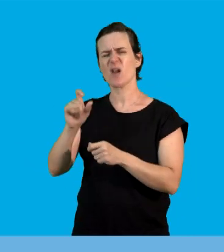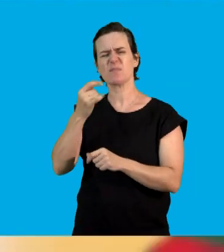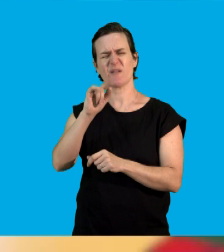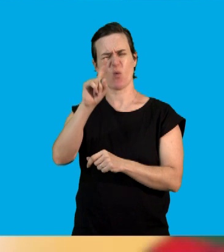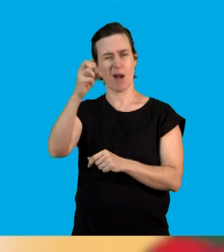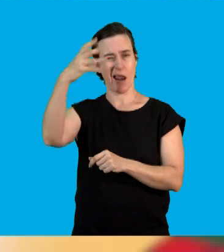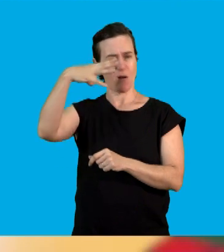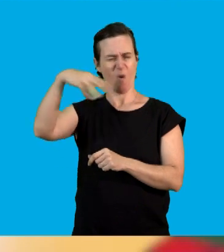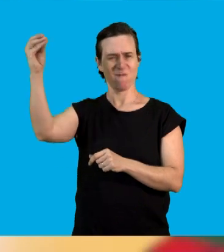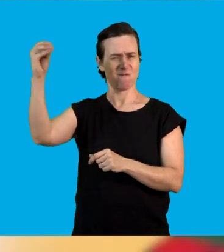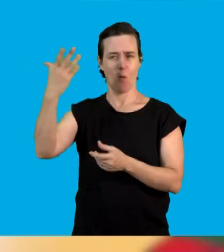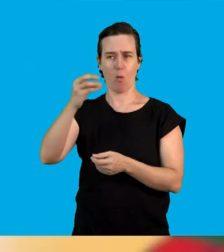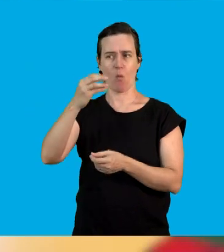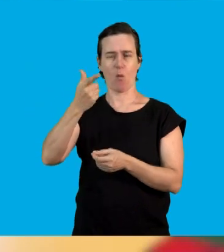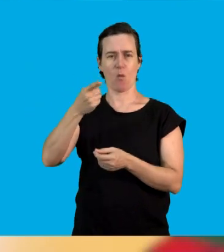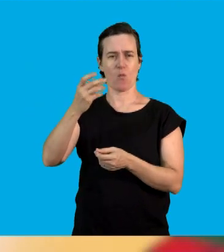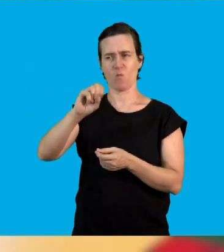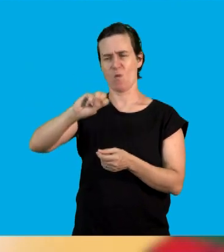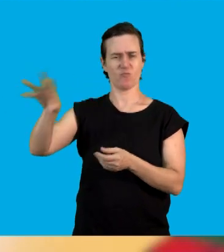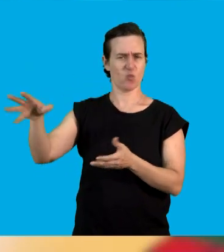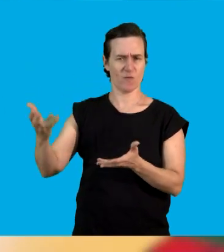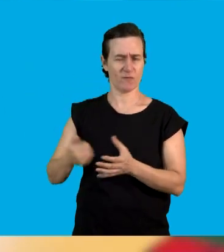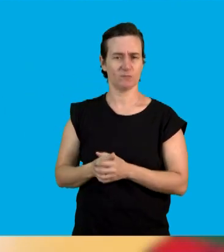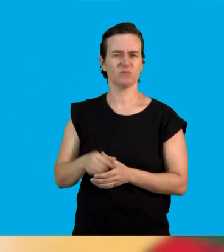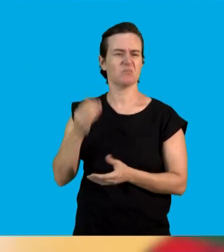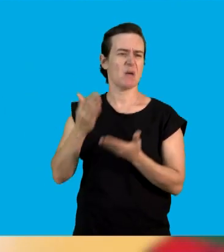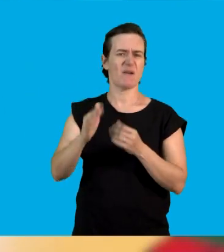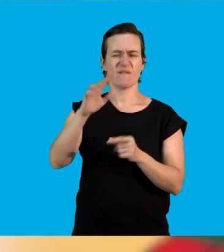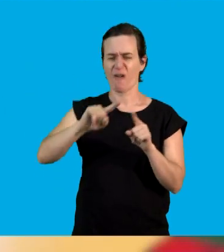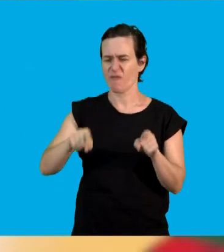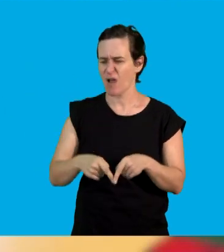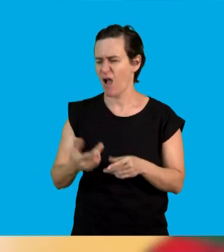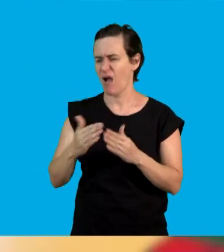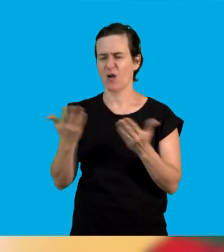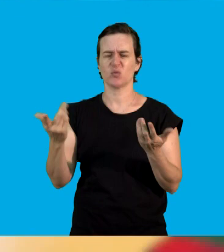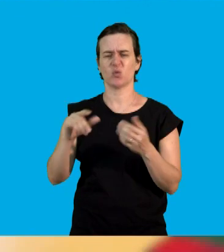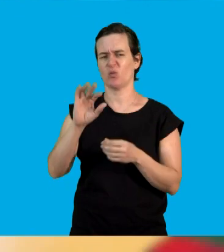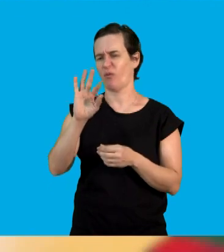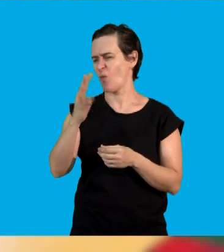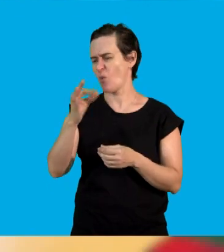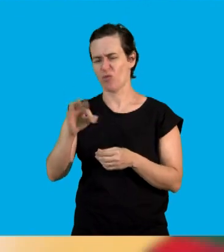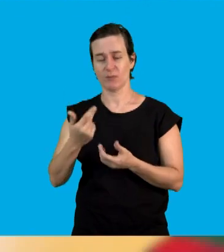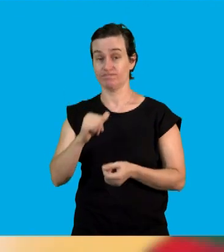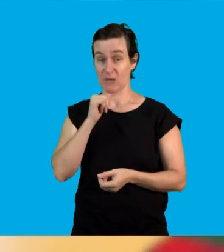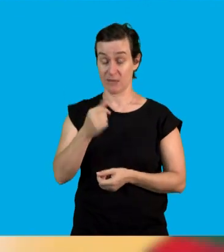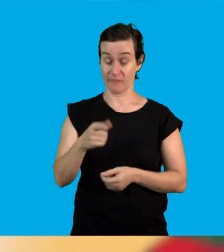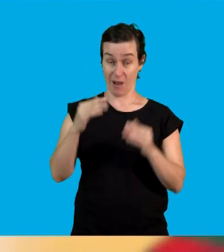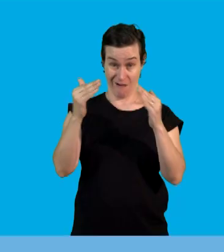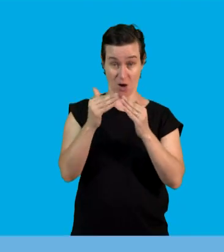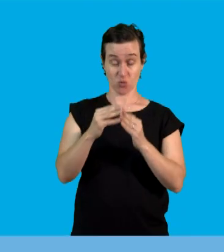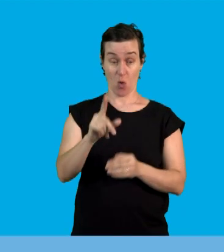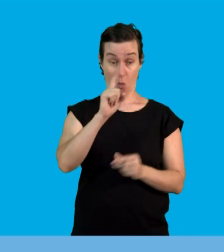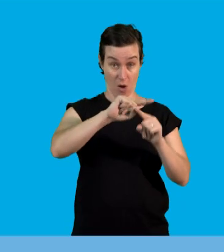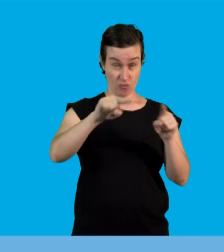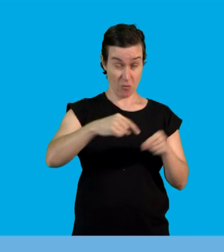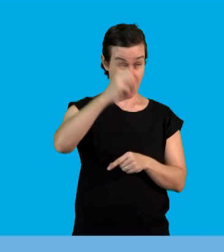So remember, we can think of our homes. We have a 3-room house, a 4-room house, a 5-room house. If one of the light bulbs goes